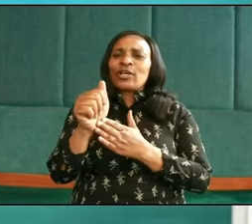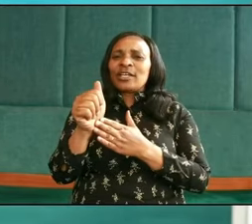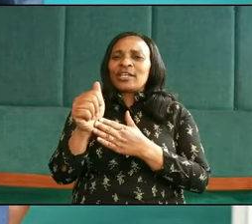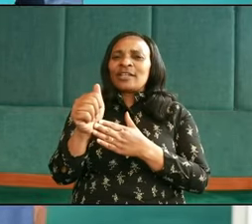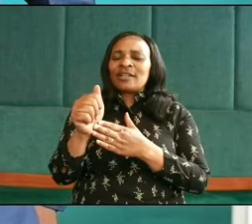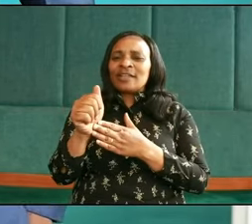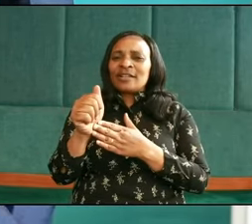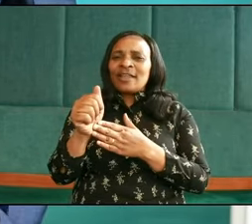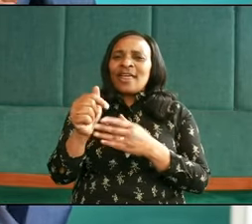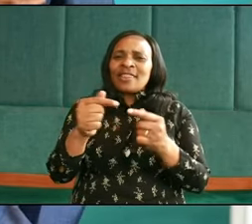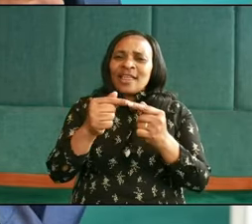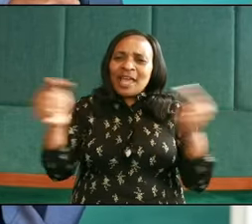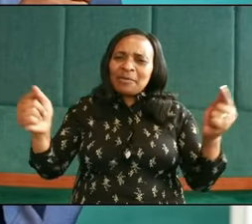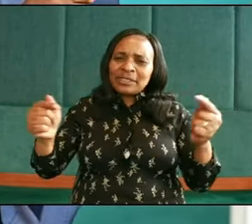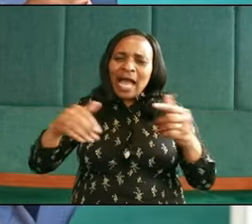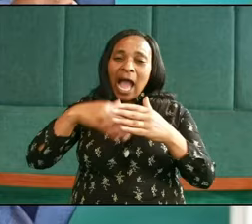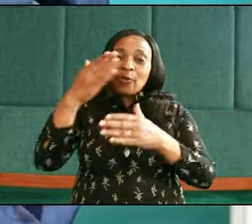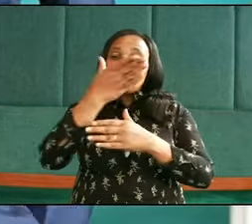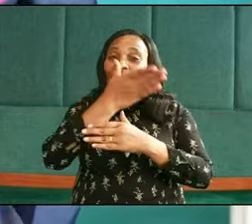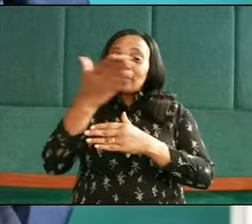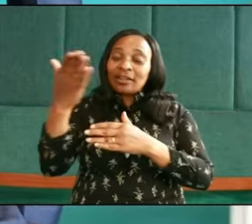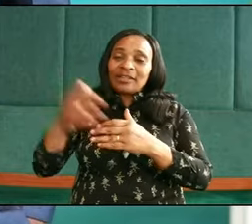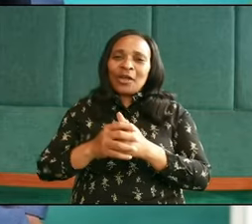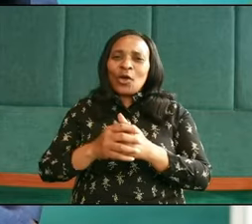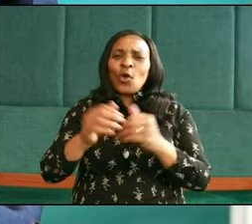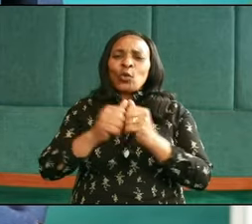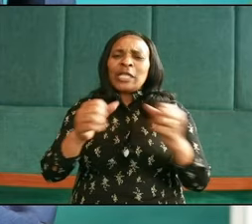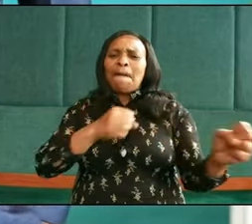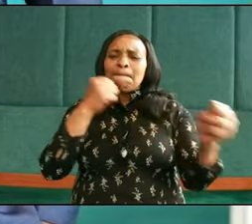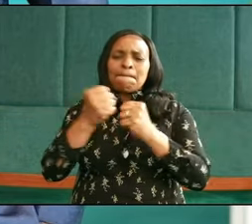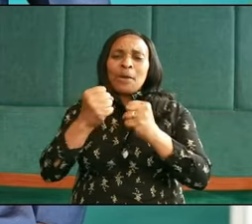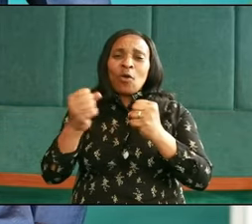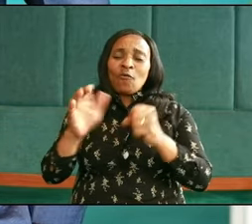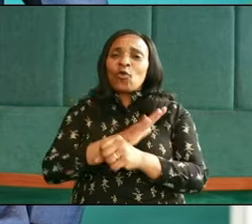The enemy is armed with powerful arms.